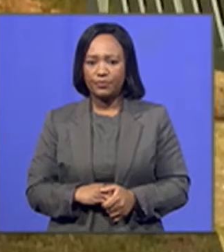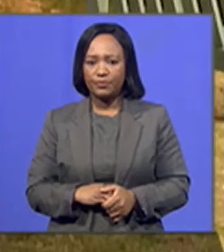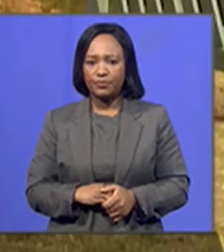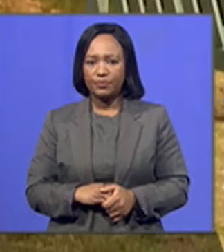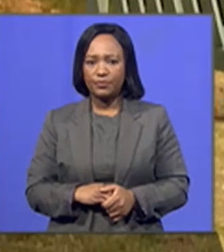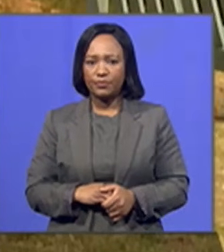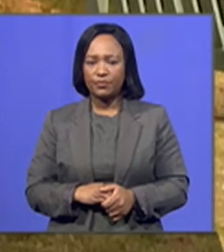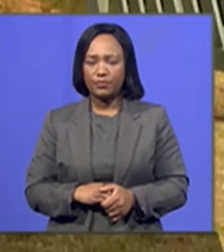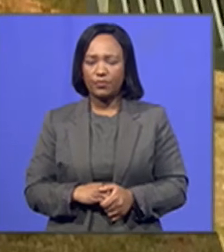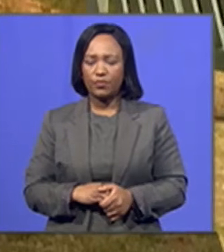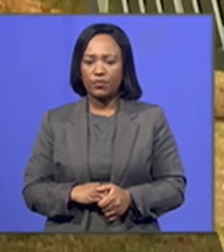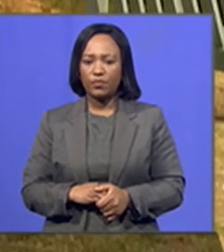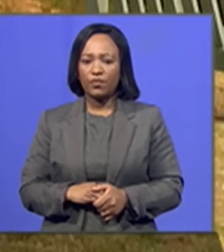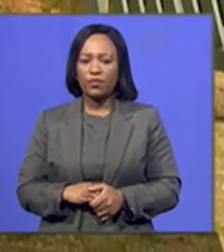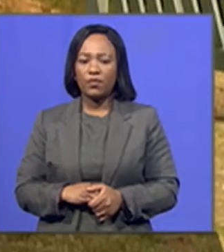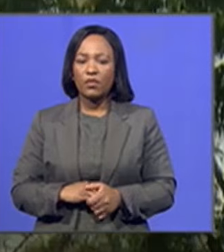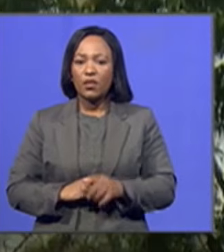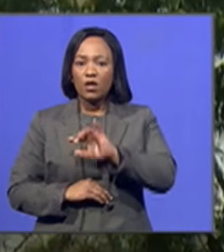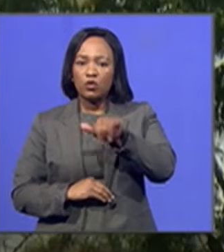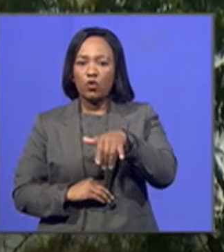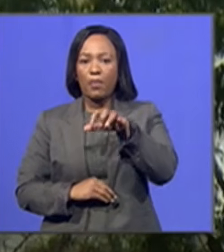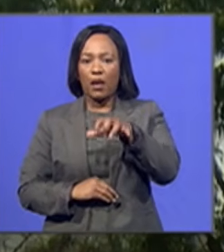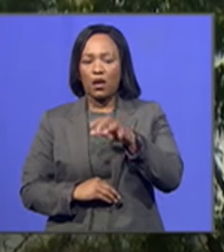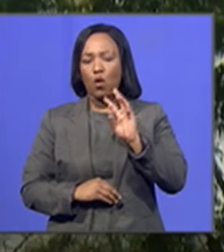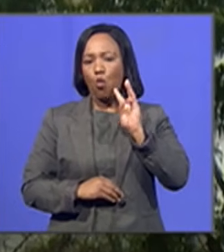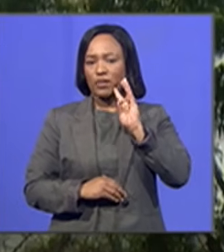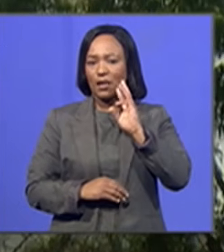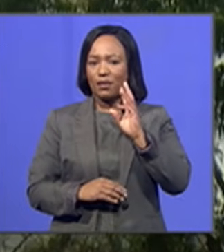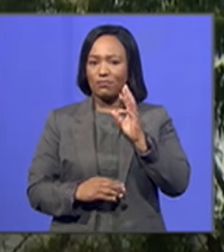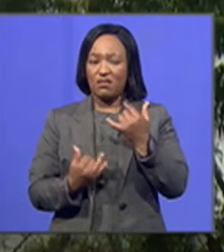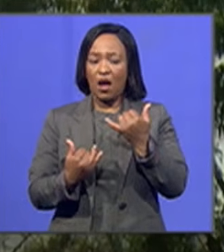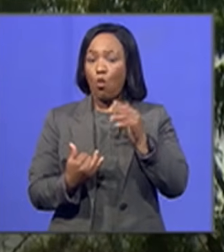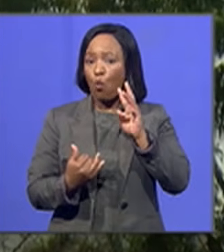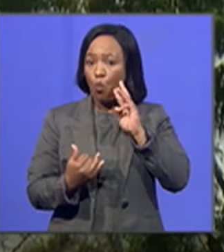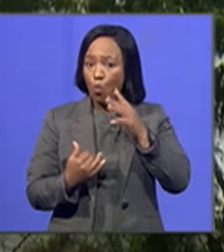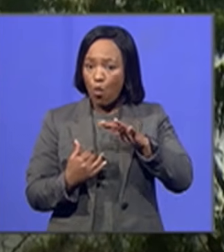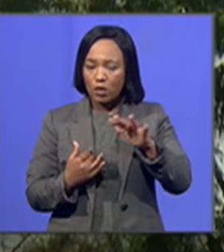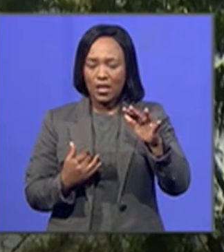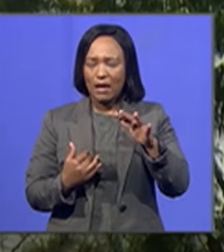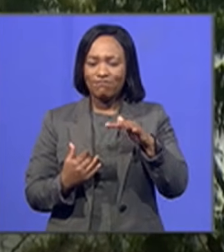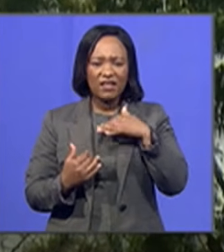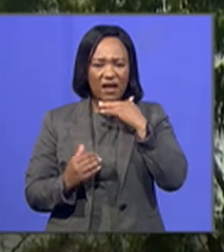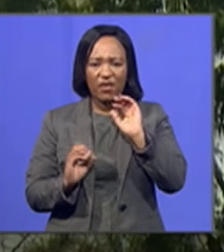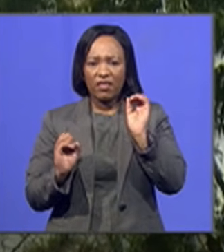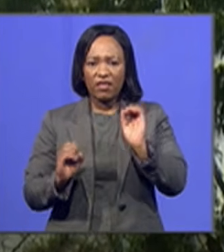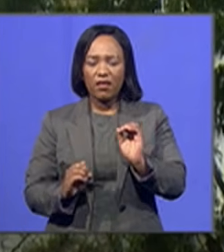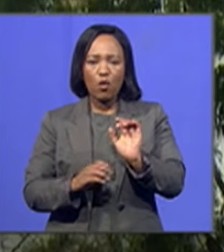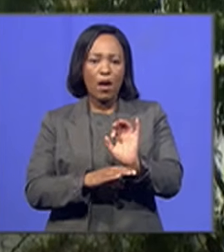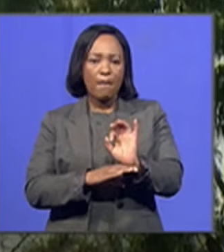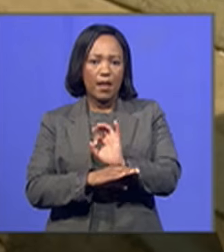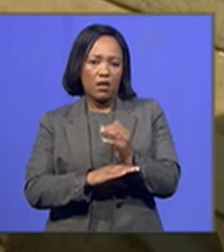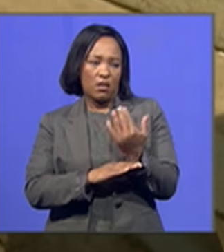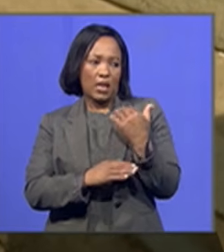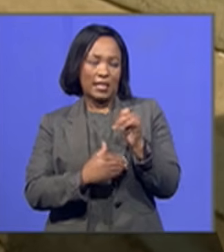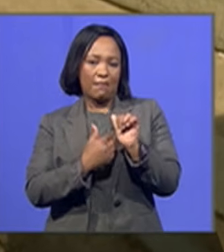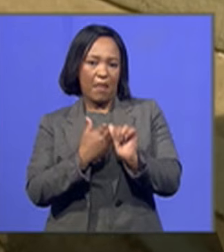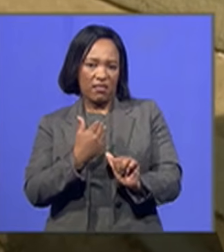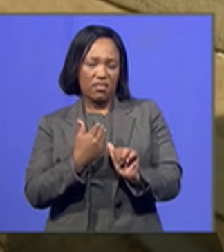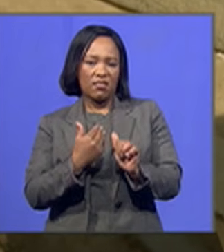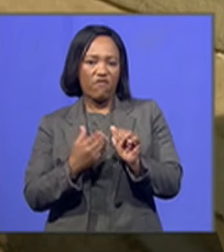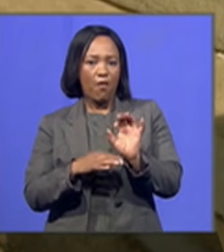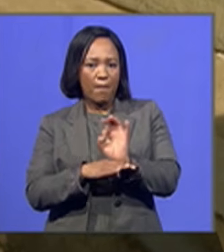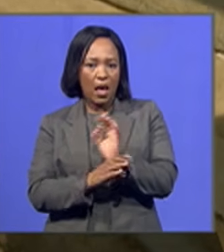Seelo sa metsi mo madutelong a mo Joburg se kwa tlase go latela kgato ya Rand Water ya dipaakanyo fa e sa le kgwedi e fetileng.